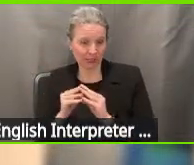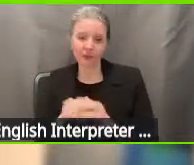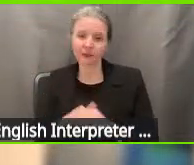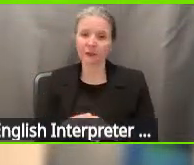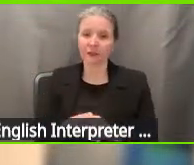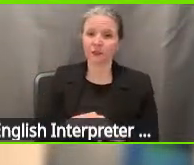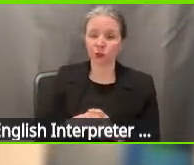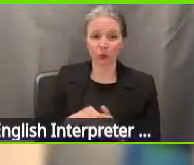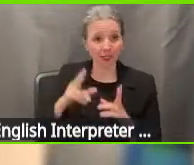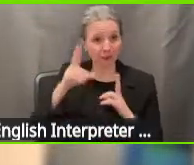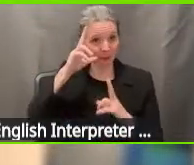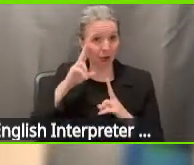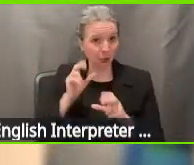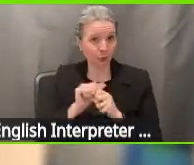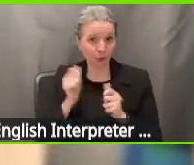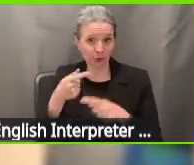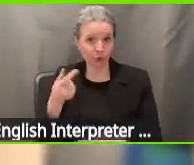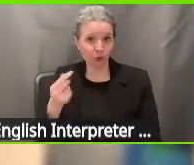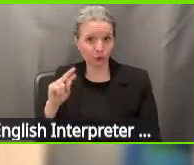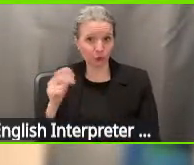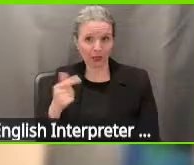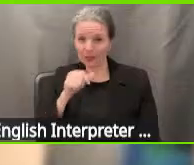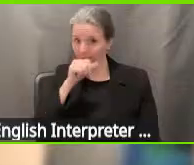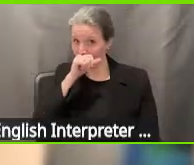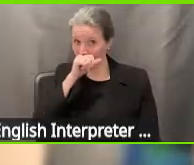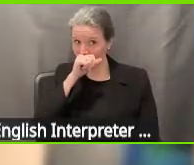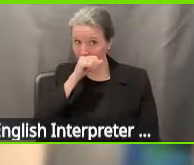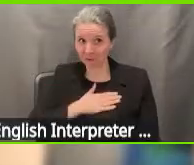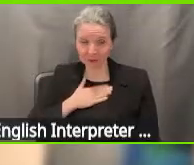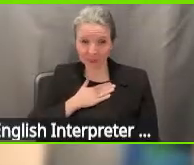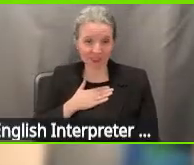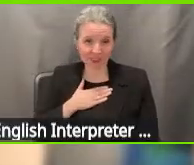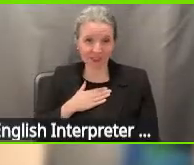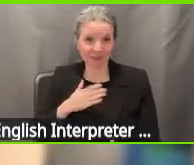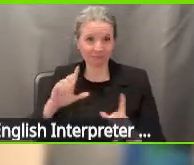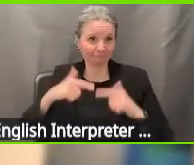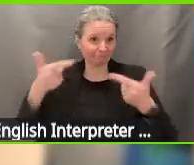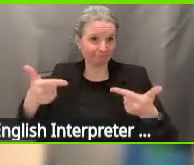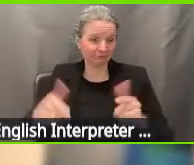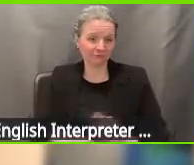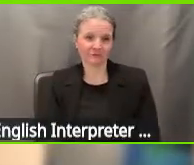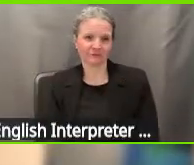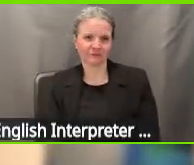it's been an honor to work with you, Greg. Please, the floor is yours.